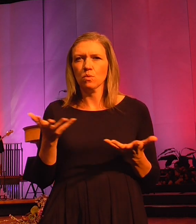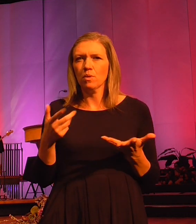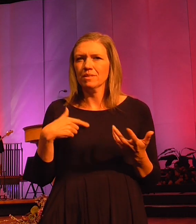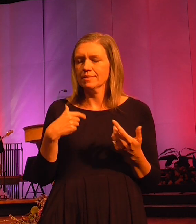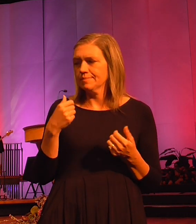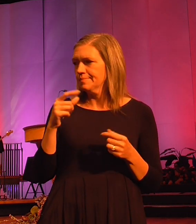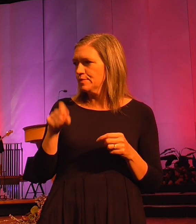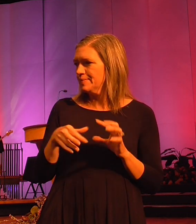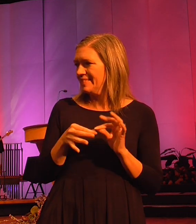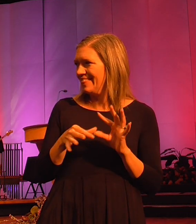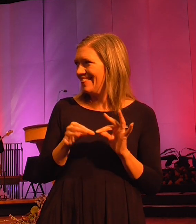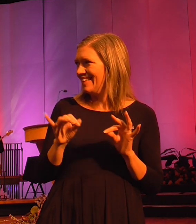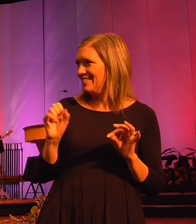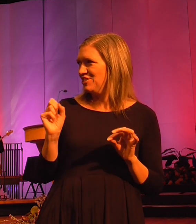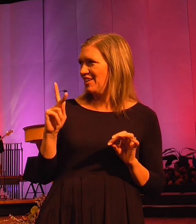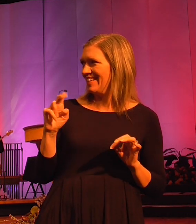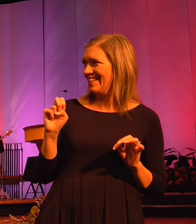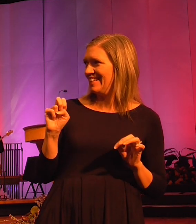it, Jackie?